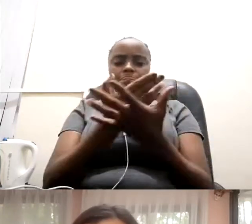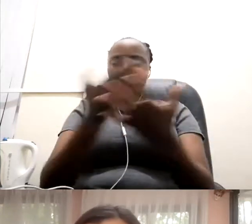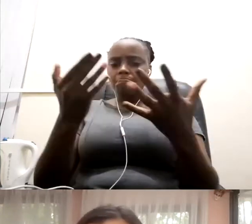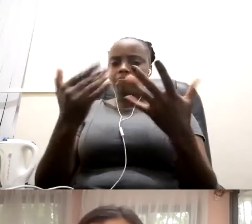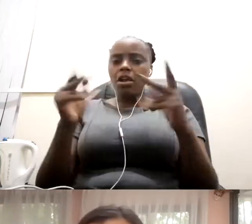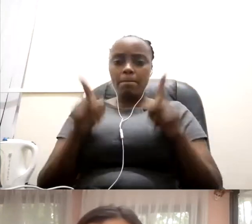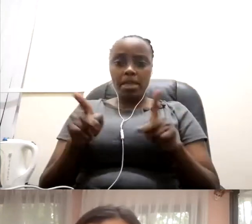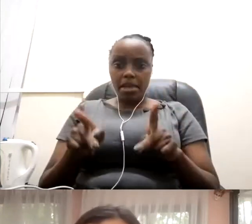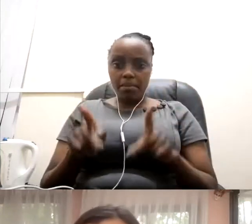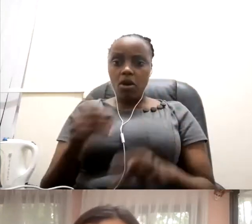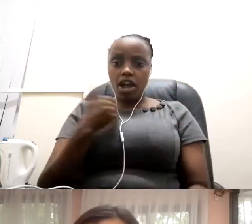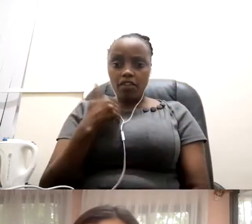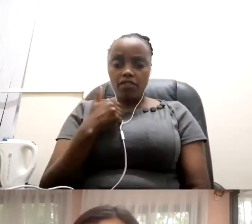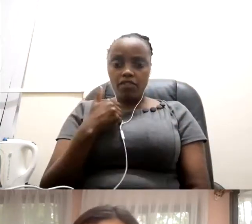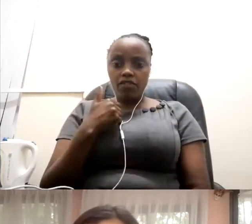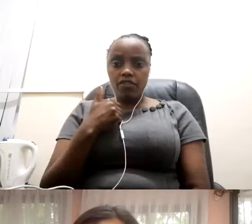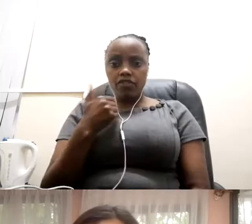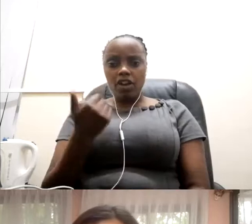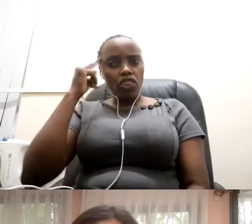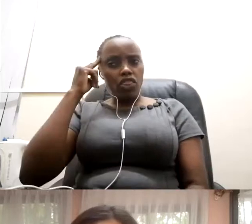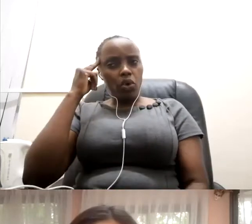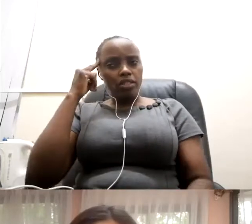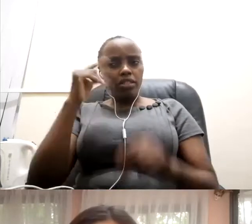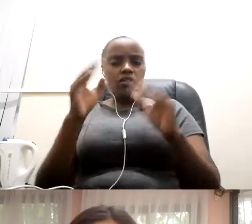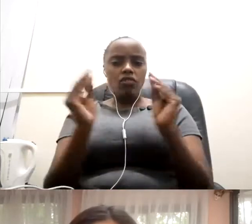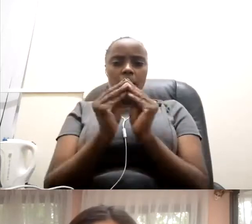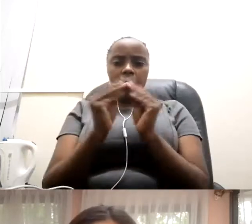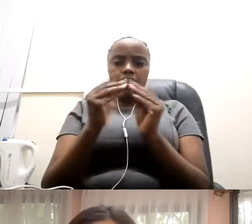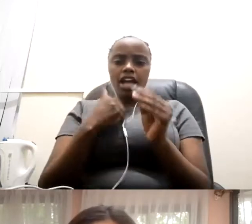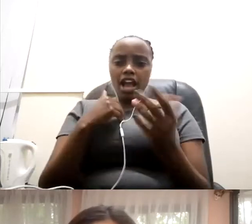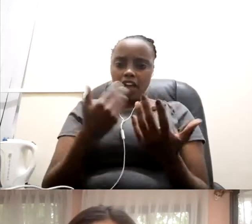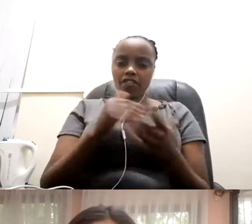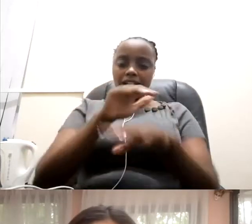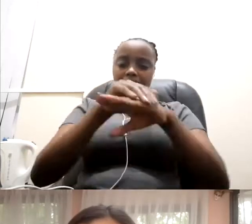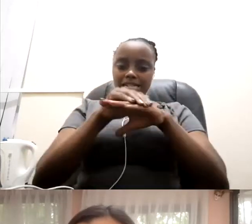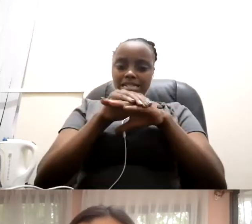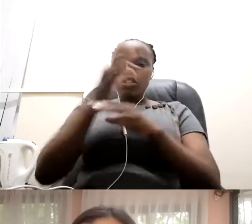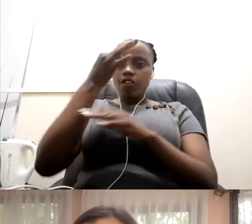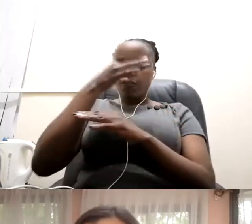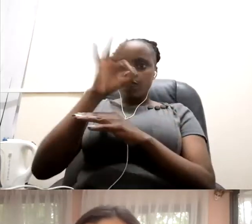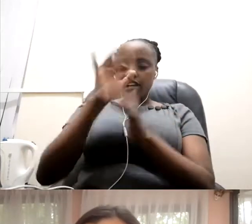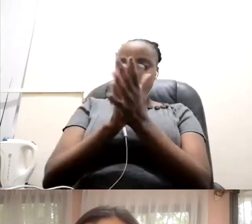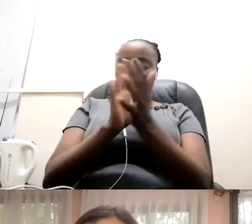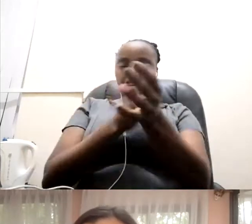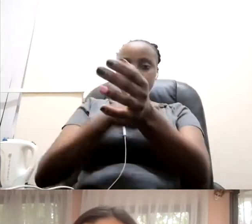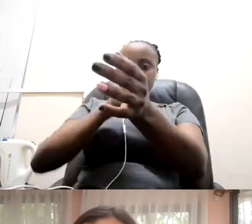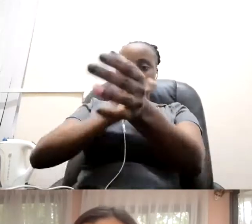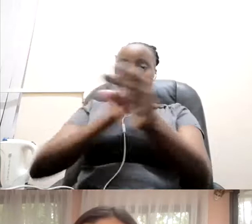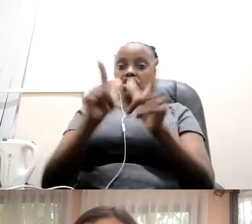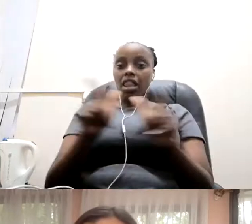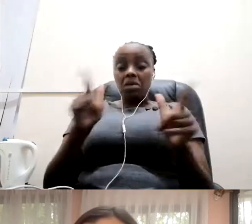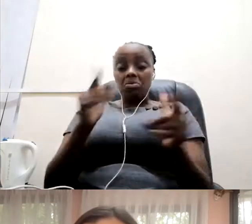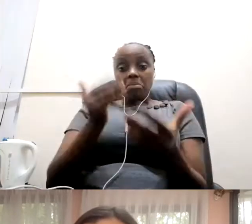We have thought of having this webinar in English, French, and Spanish. I know that there may be